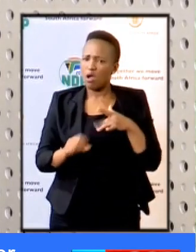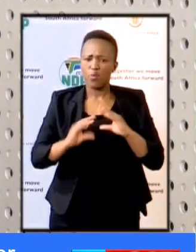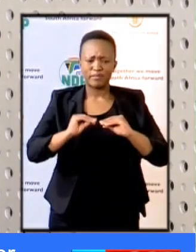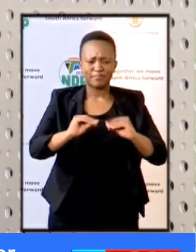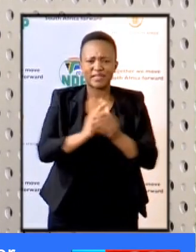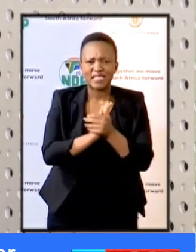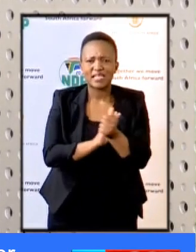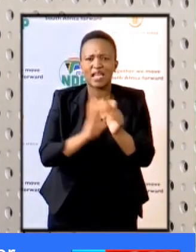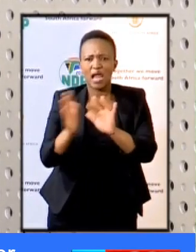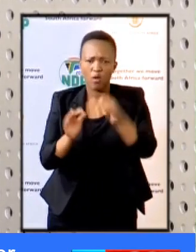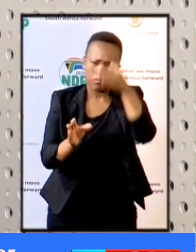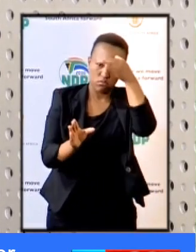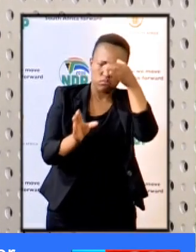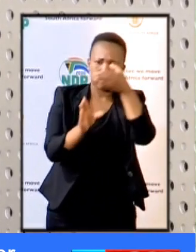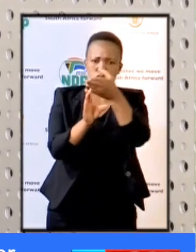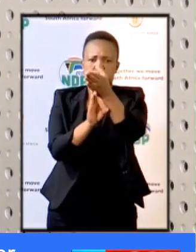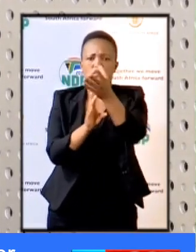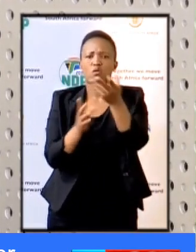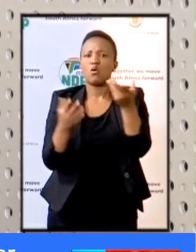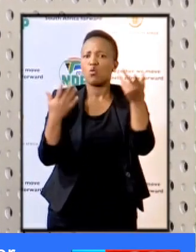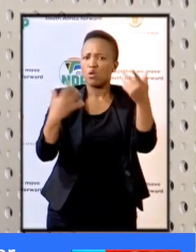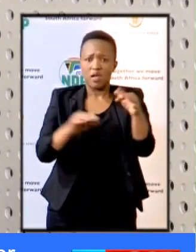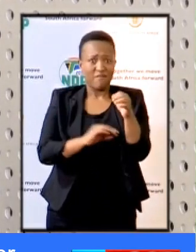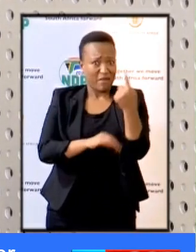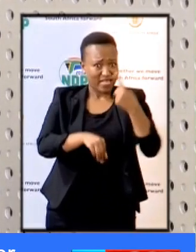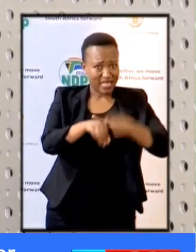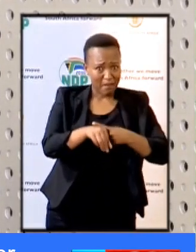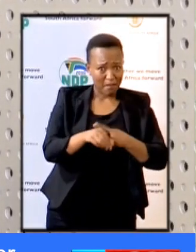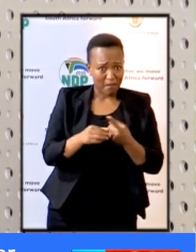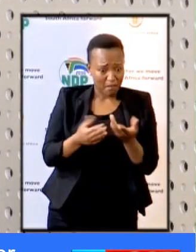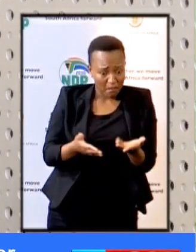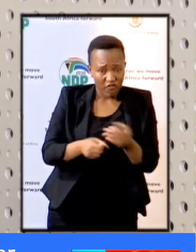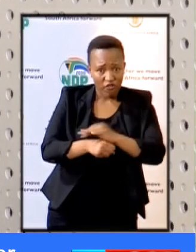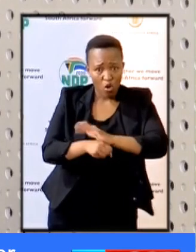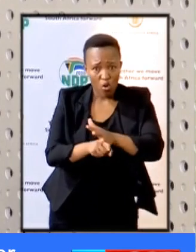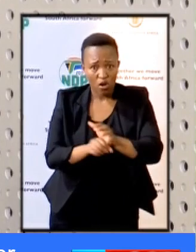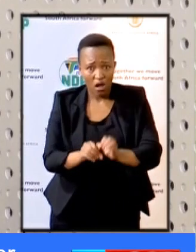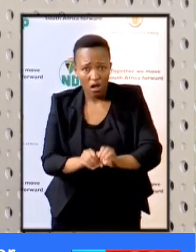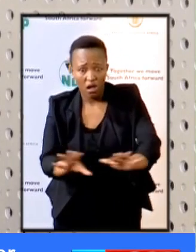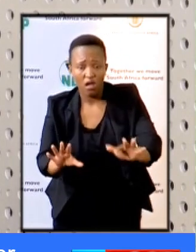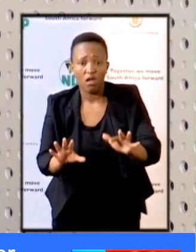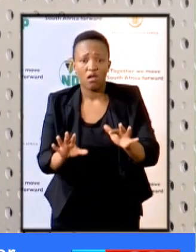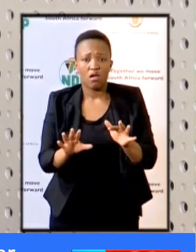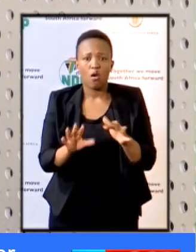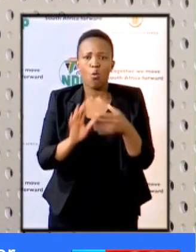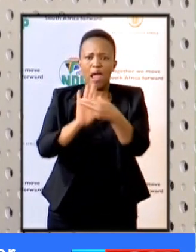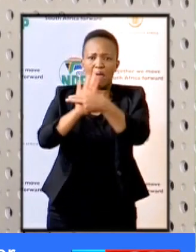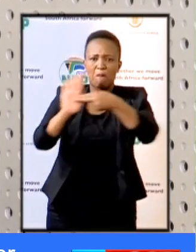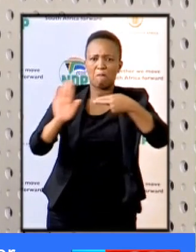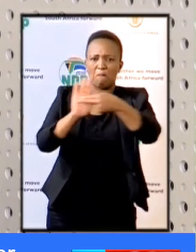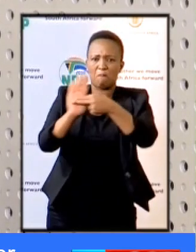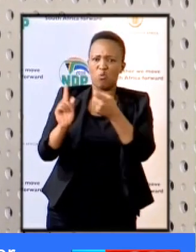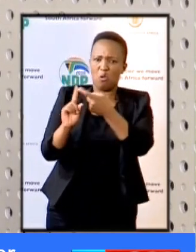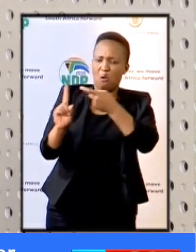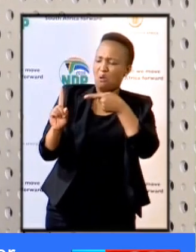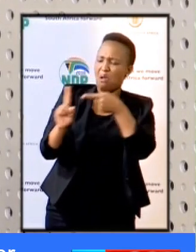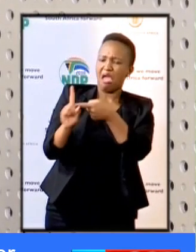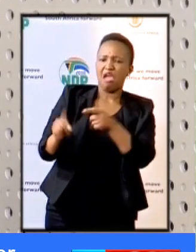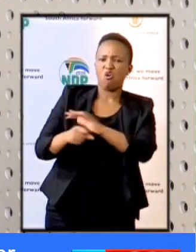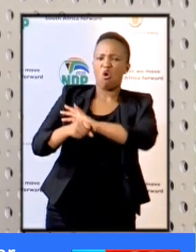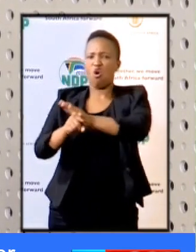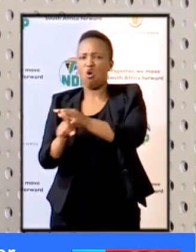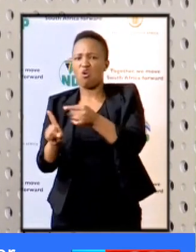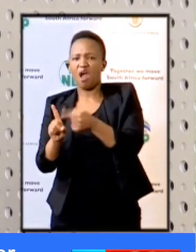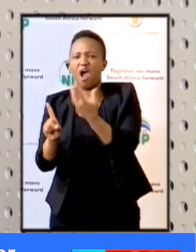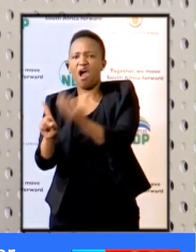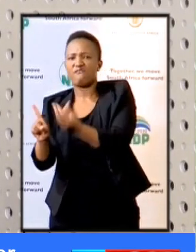expertise. Because it's not the first time that we're dealing with a situation where there could be stigmatization. But more important,